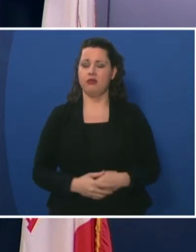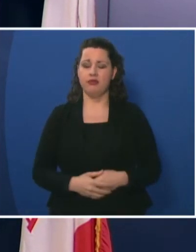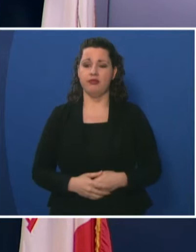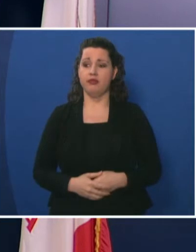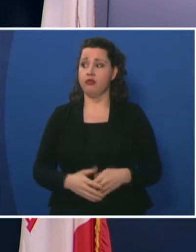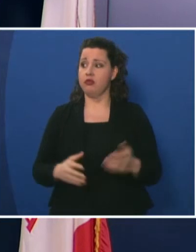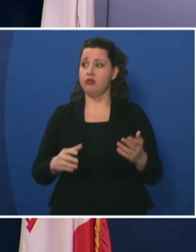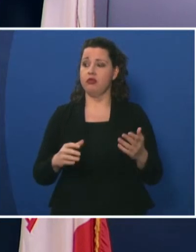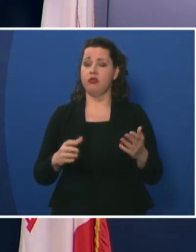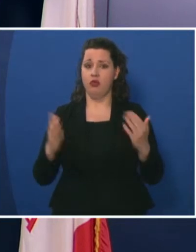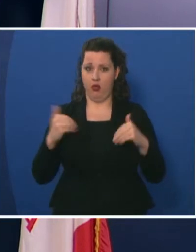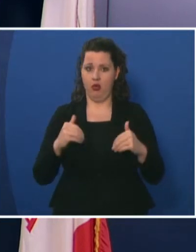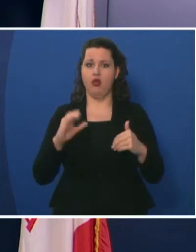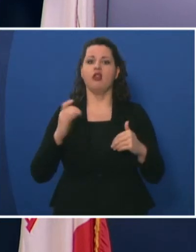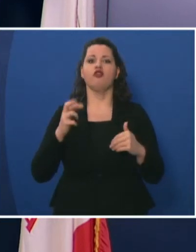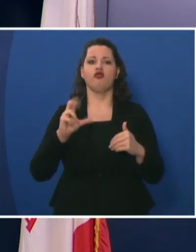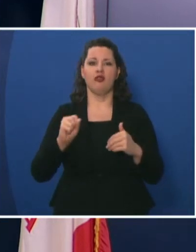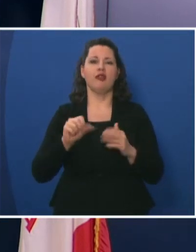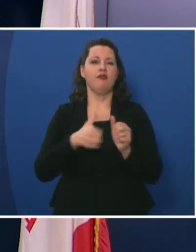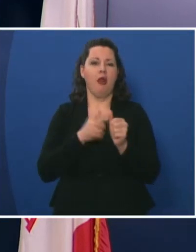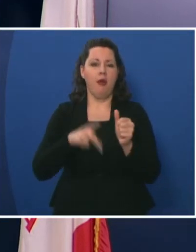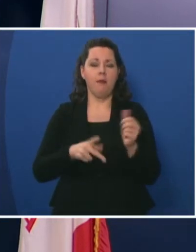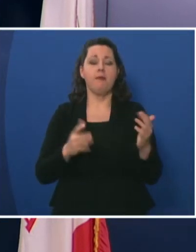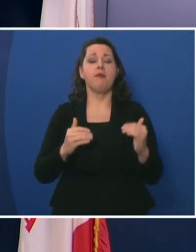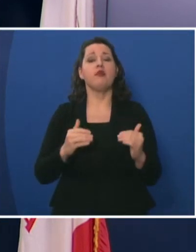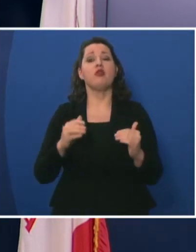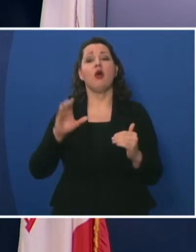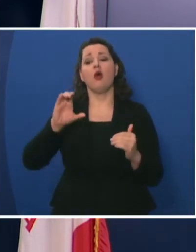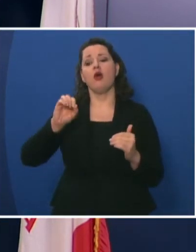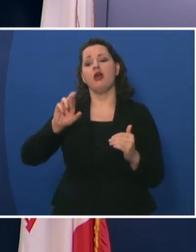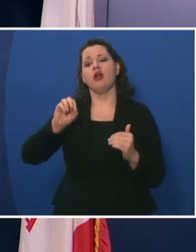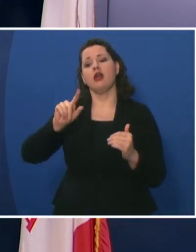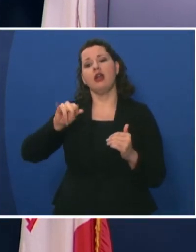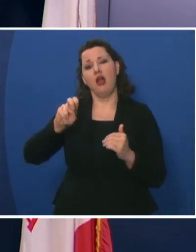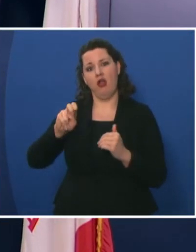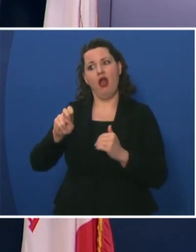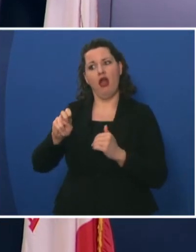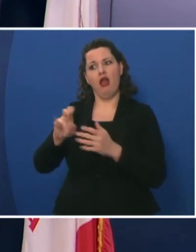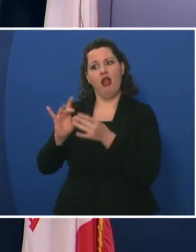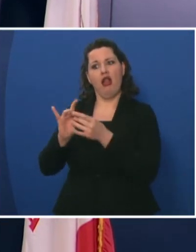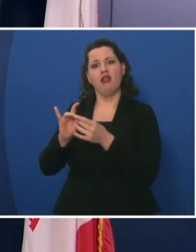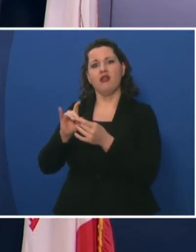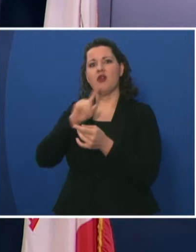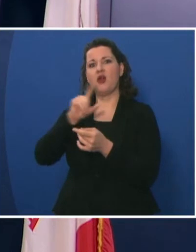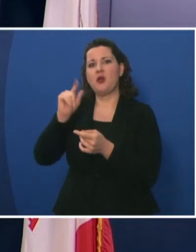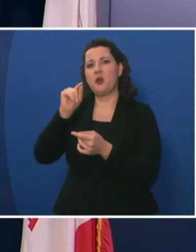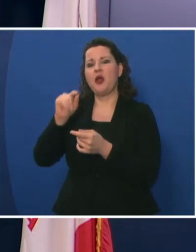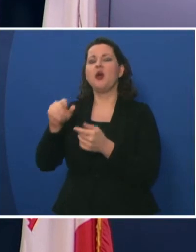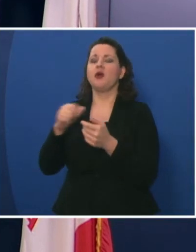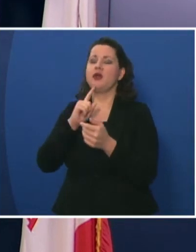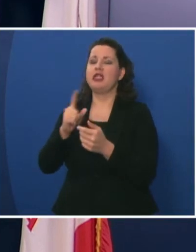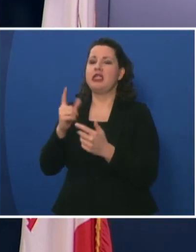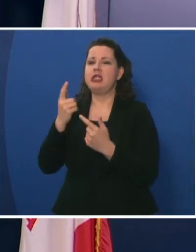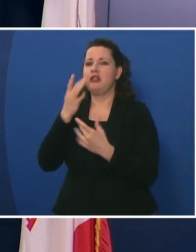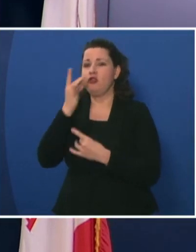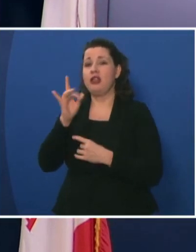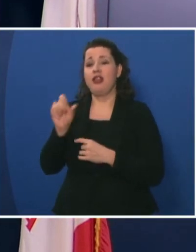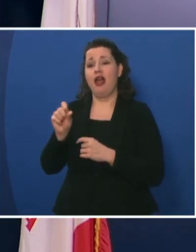Chris, Joe. Already. So Caroline brought up something interesting on Twitter. The survey for businesses